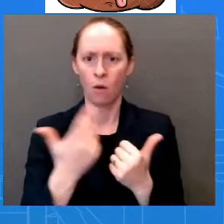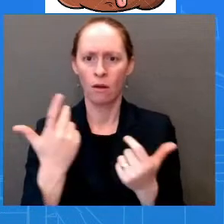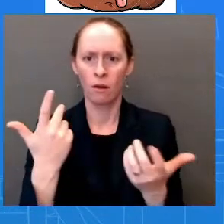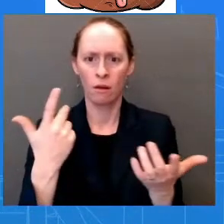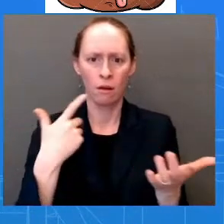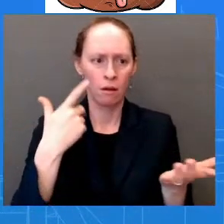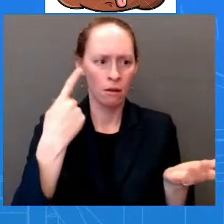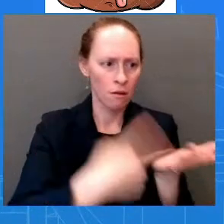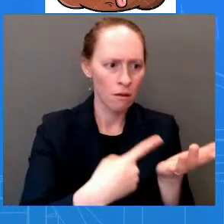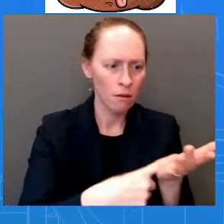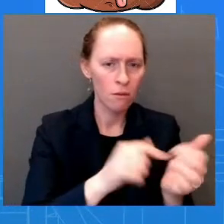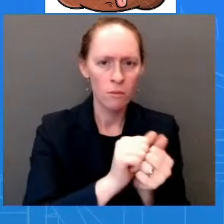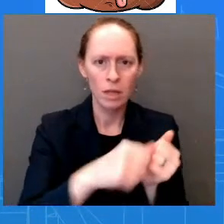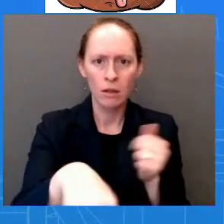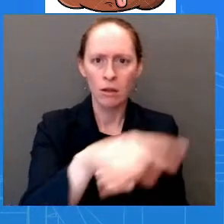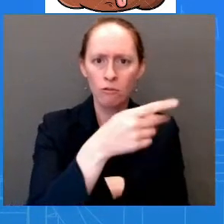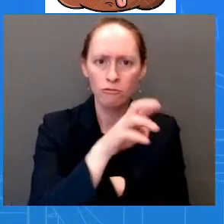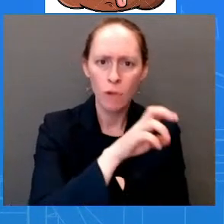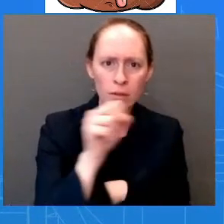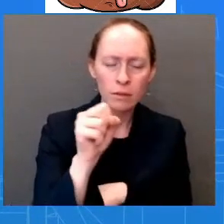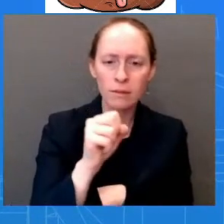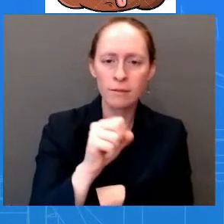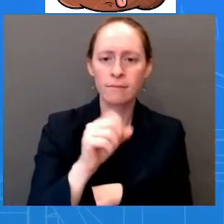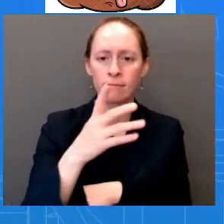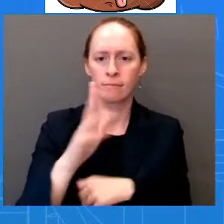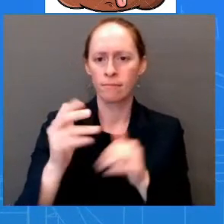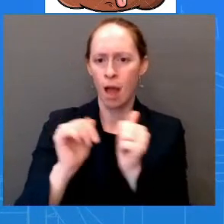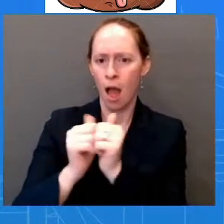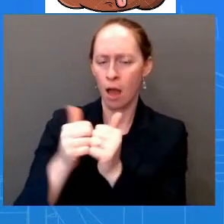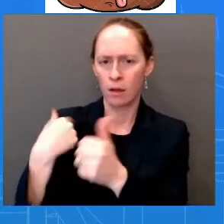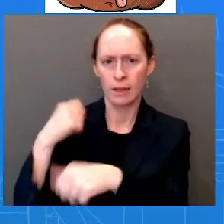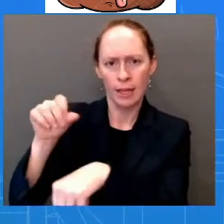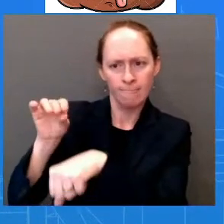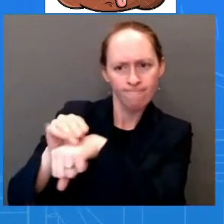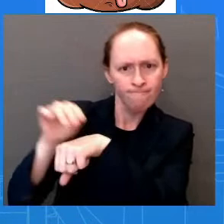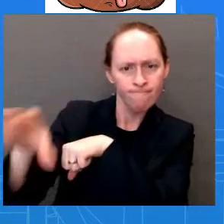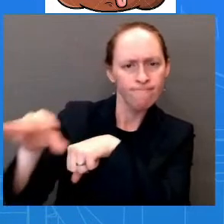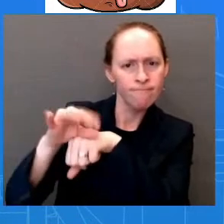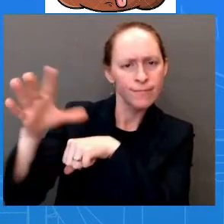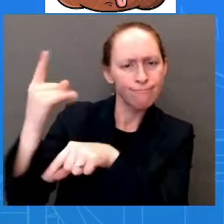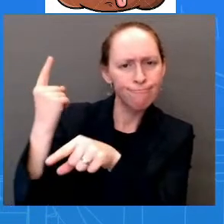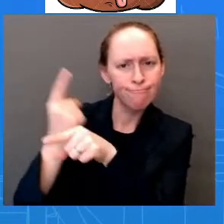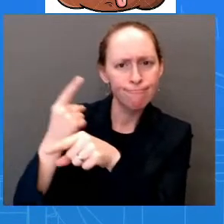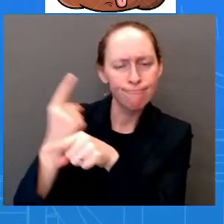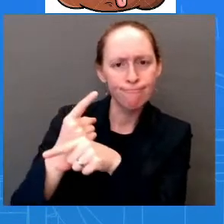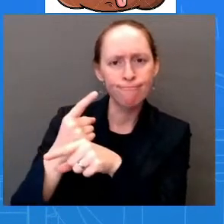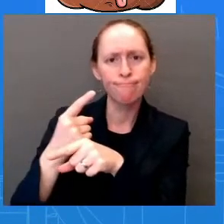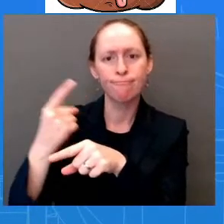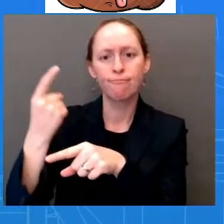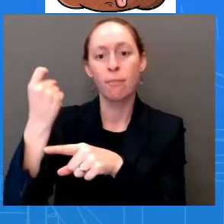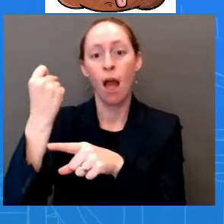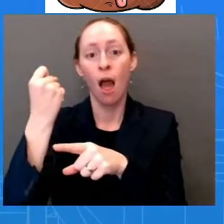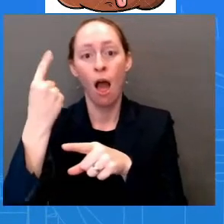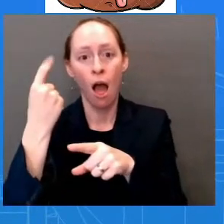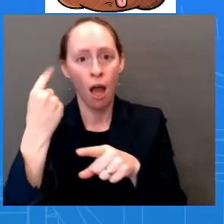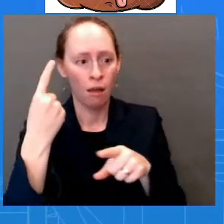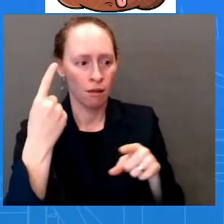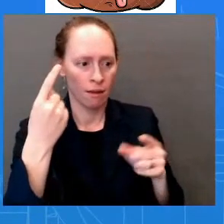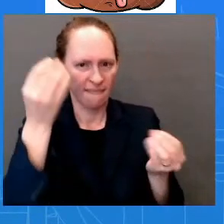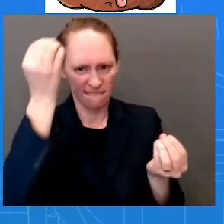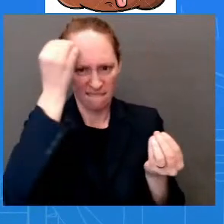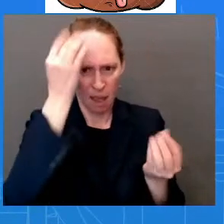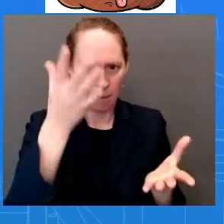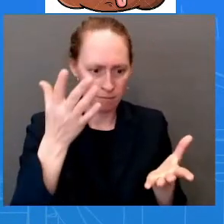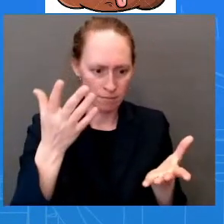making guidelines, you have to make it on the basis of the information that you have at that time. But what's happening is that